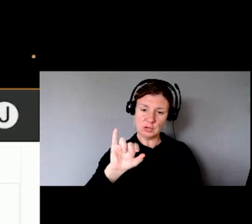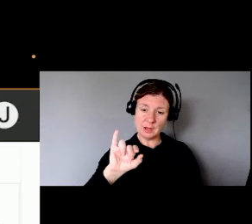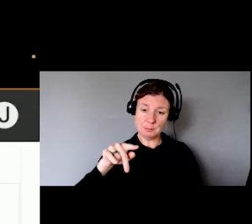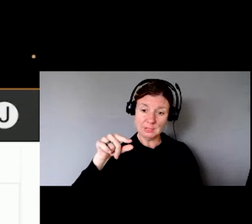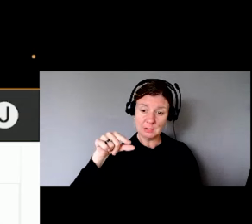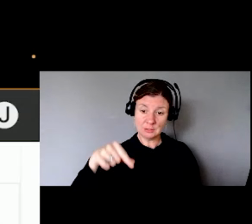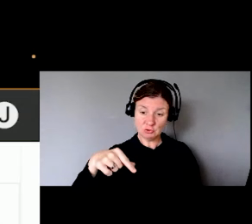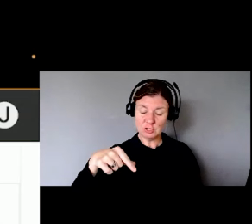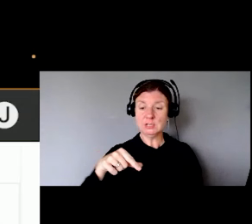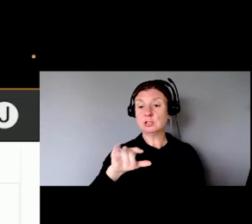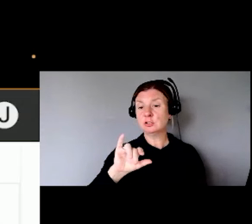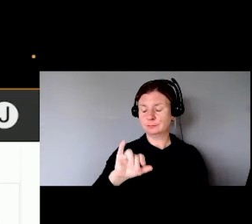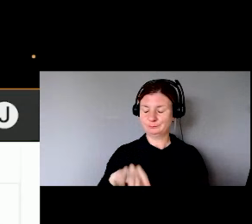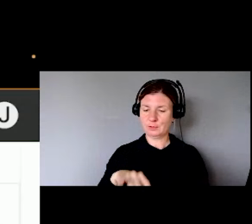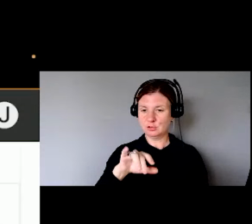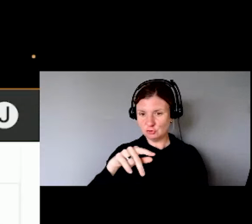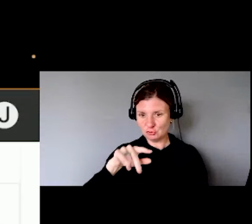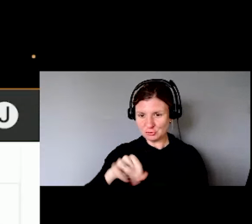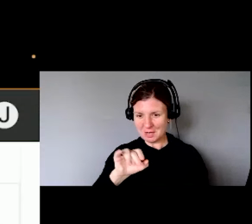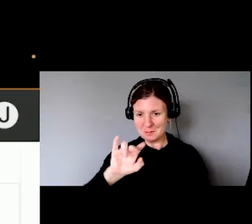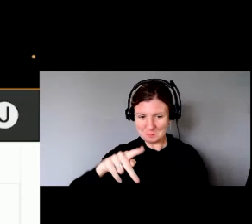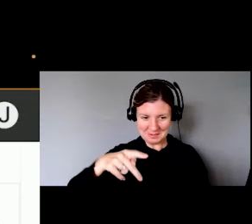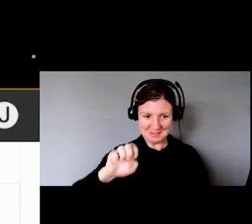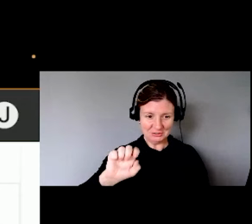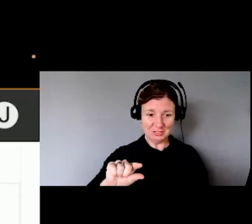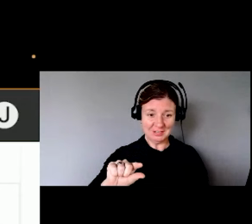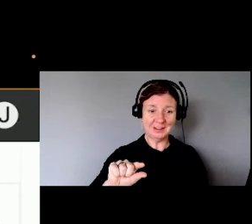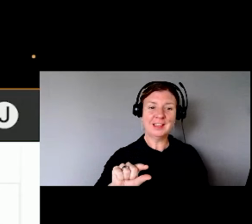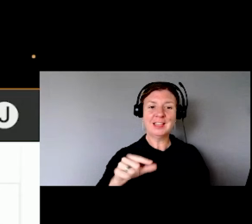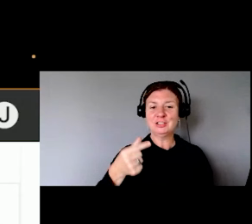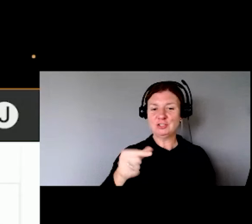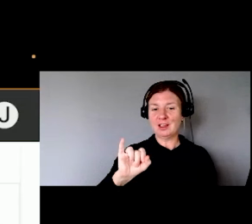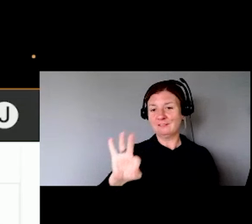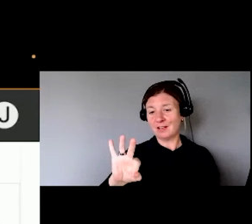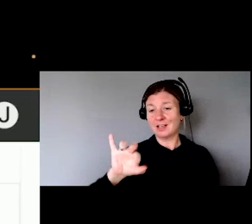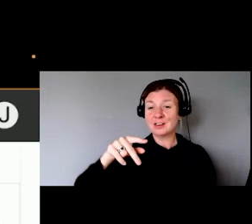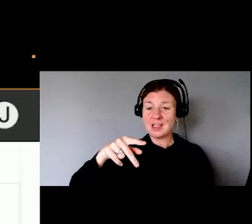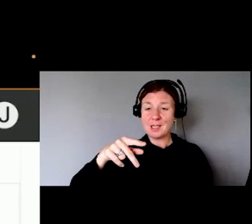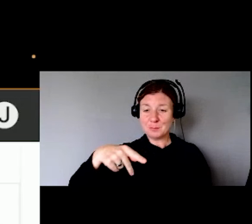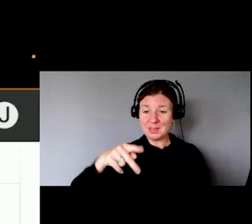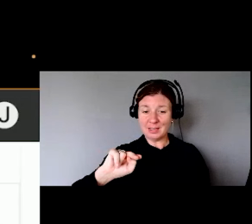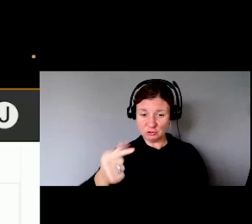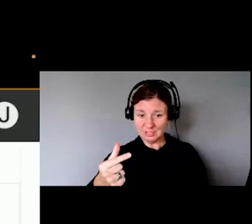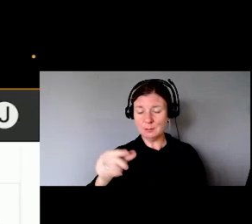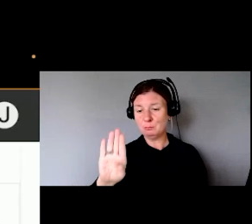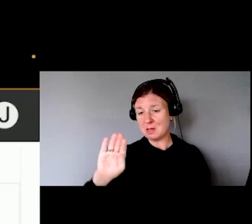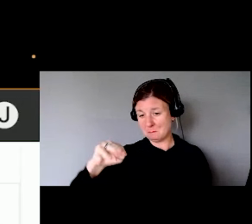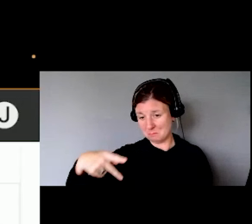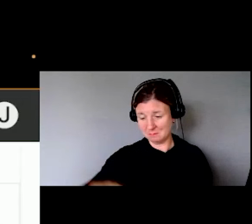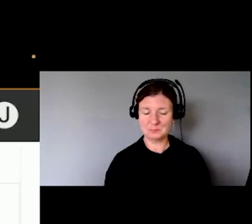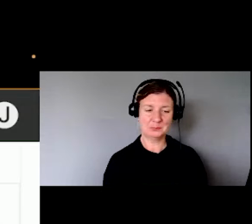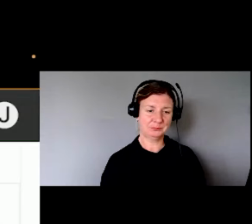JPG, GIF, PNG, and BMP. To upload files to